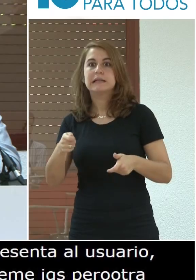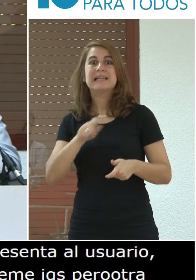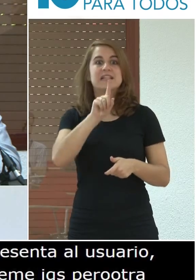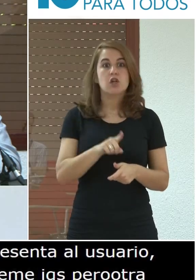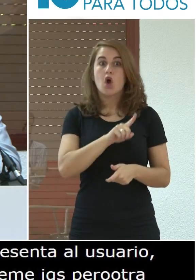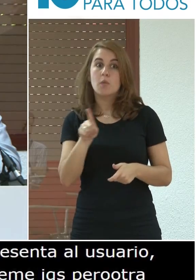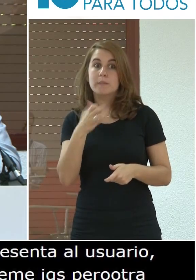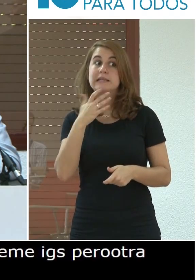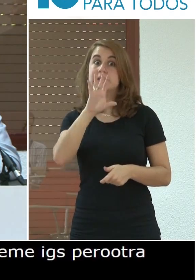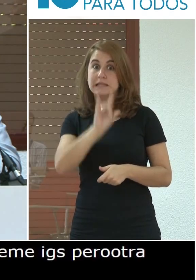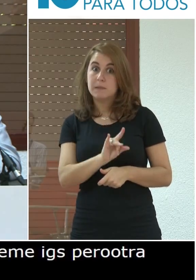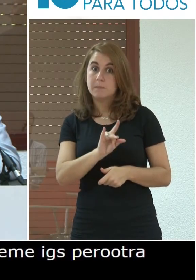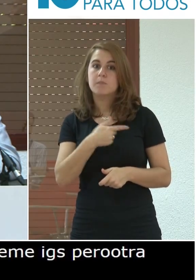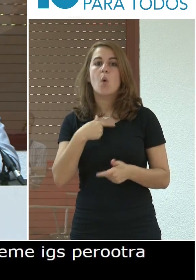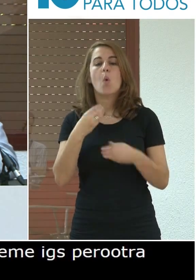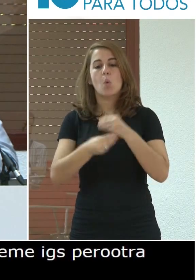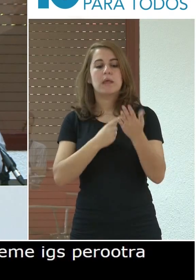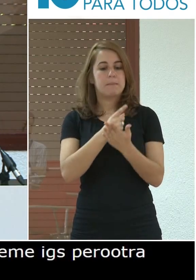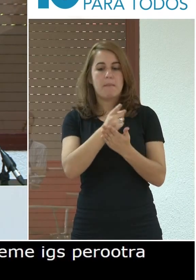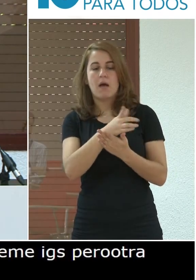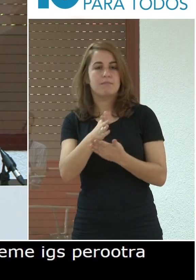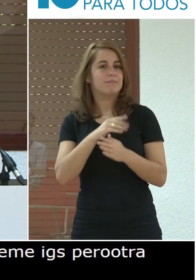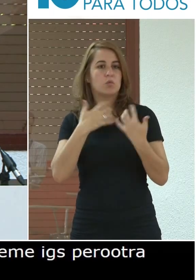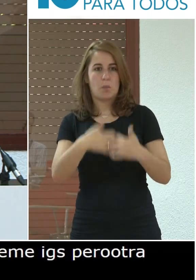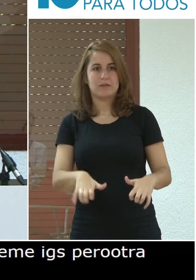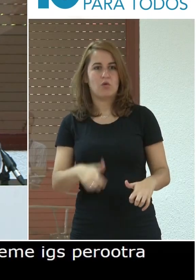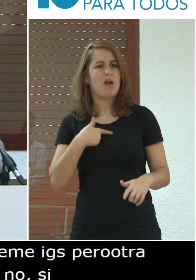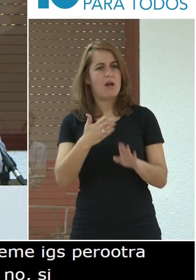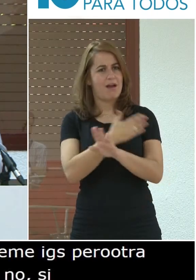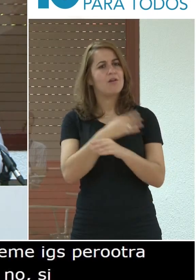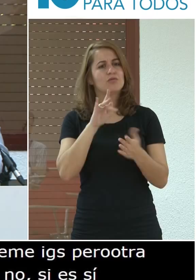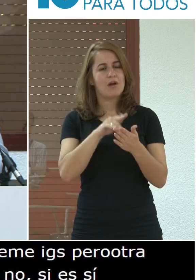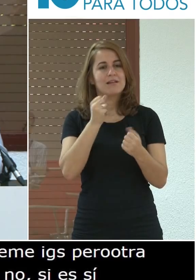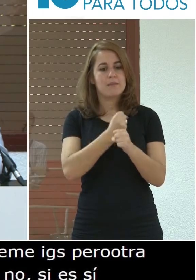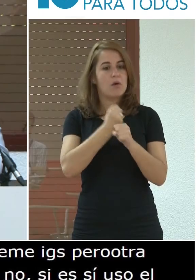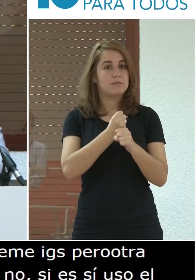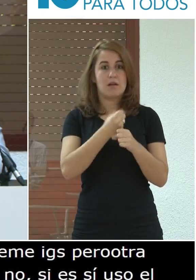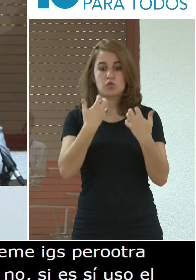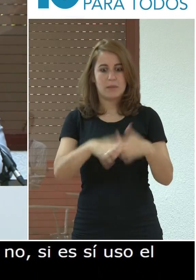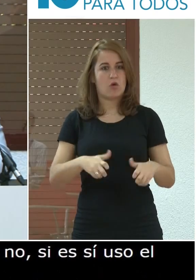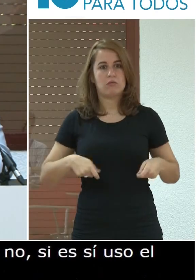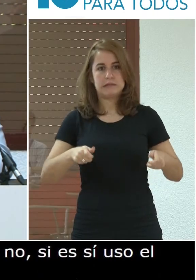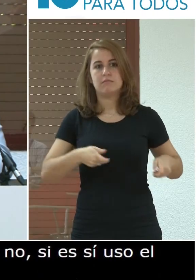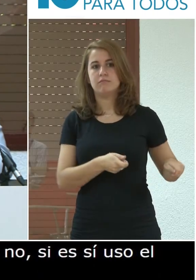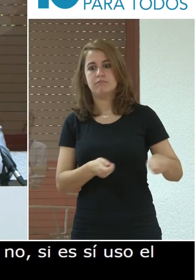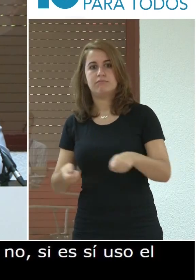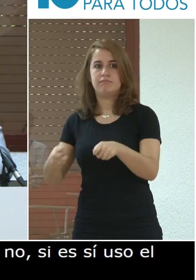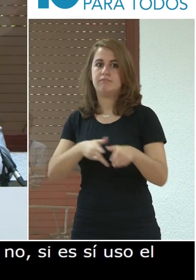will be yes or no. Do you want to go to the room? Yes or no.